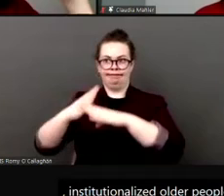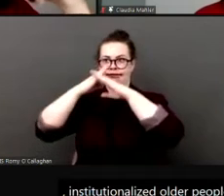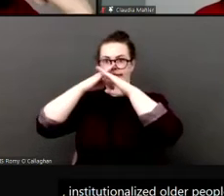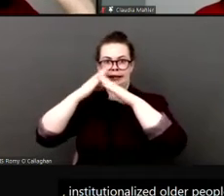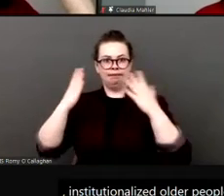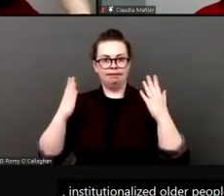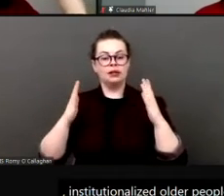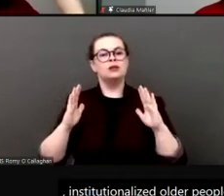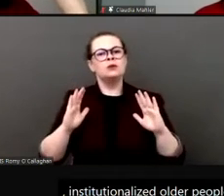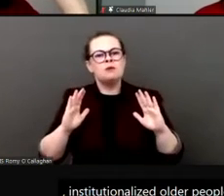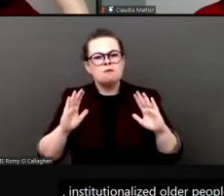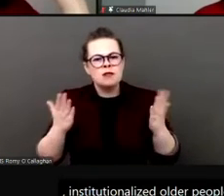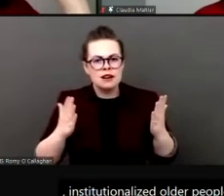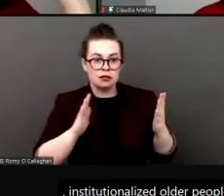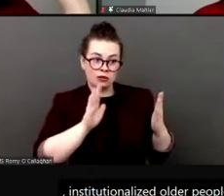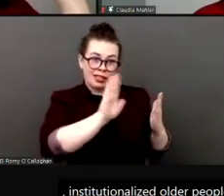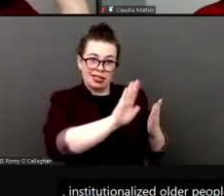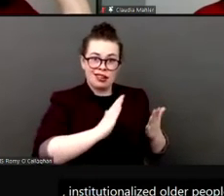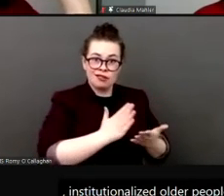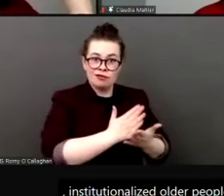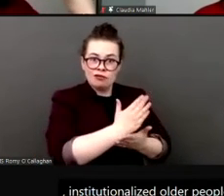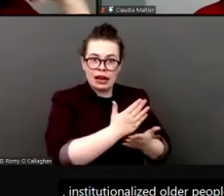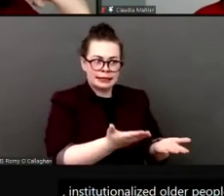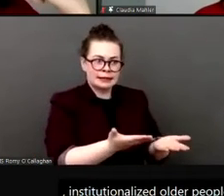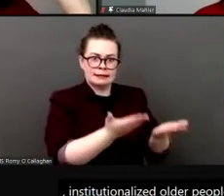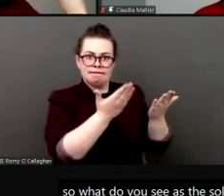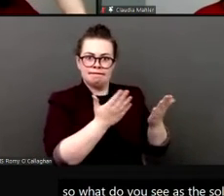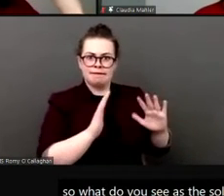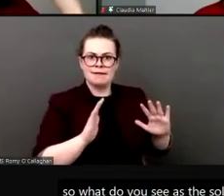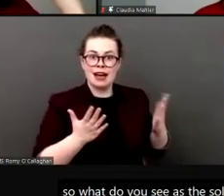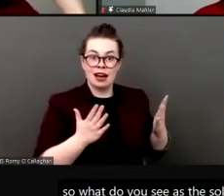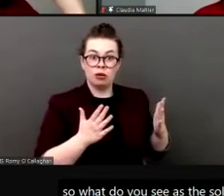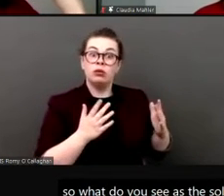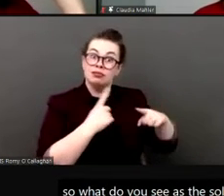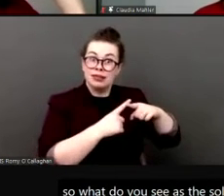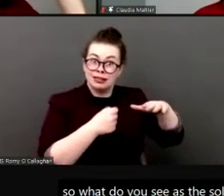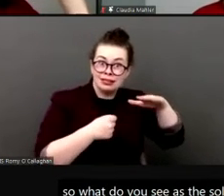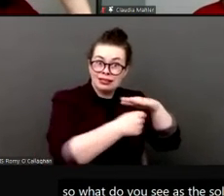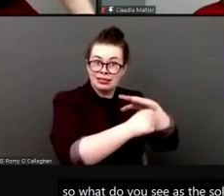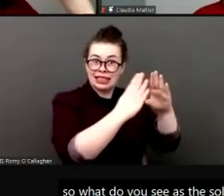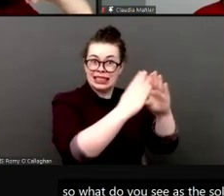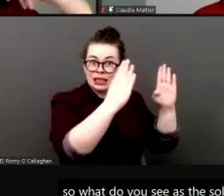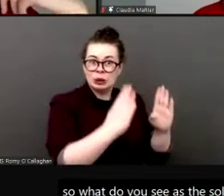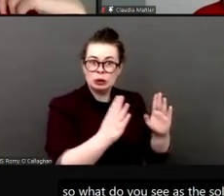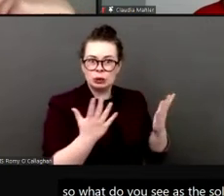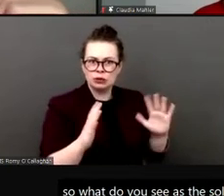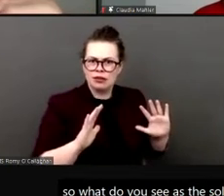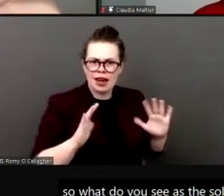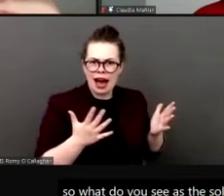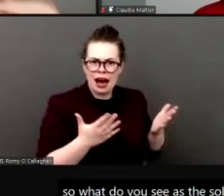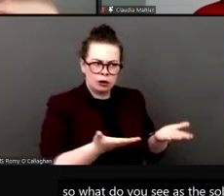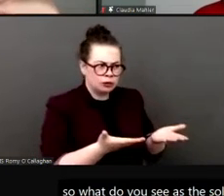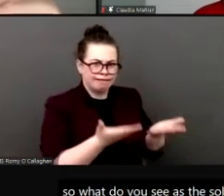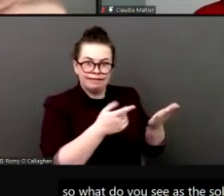comes to ensuring that older people with disabilities in institutions have access to the courts? Thank you.